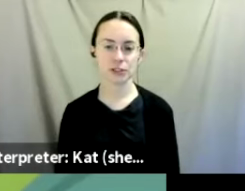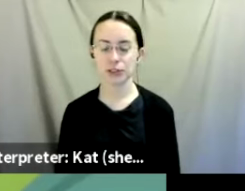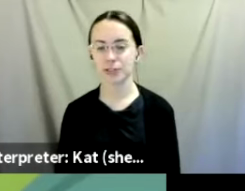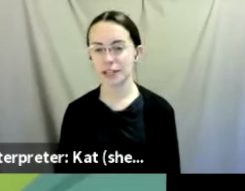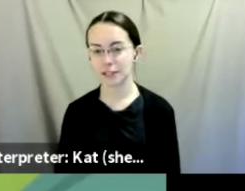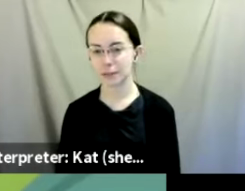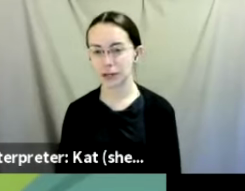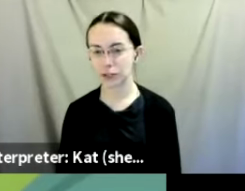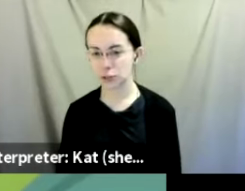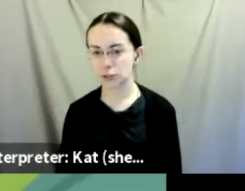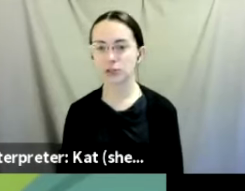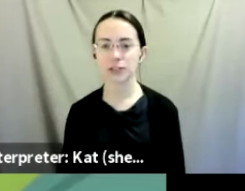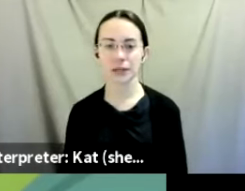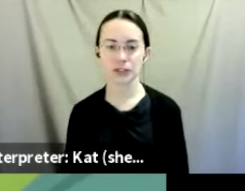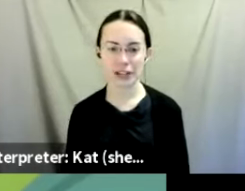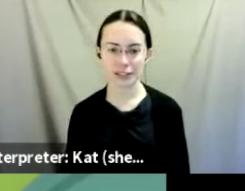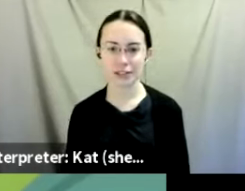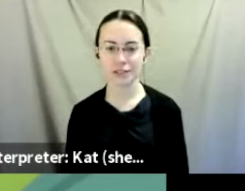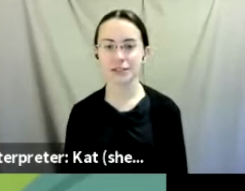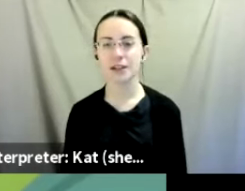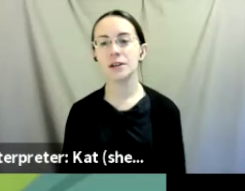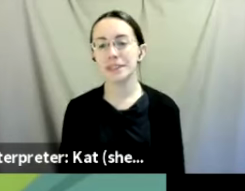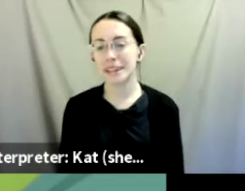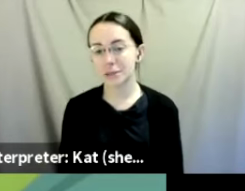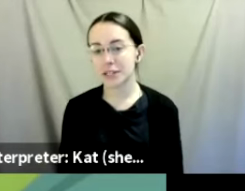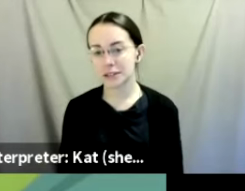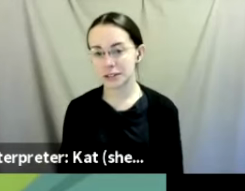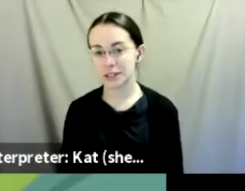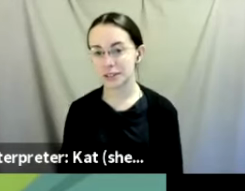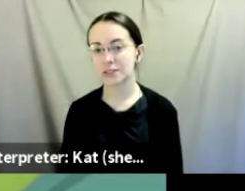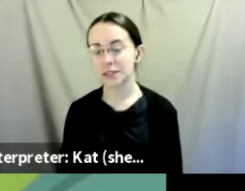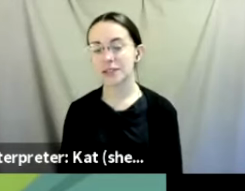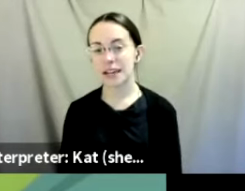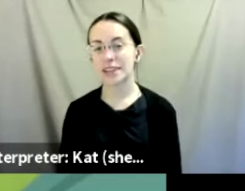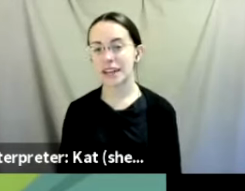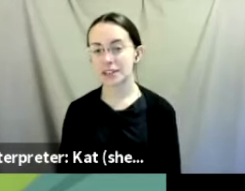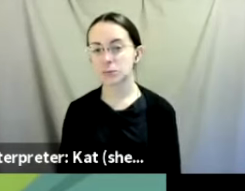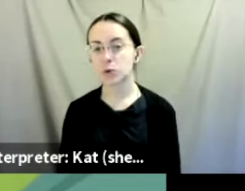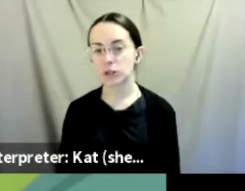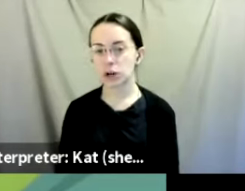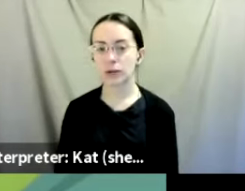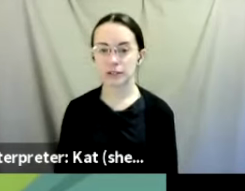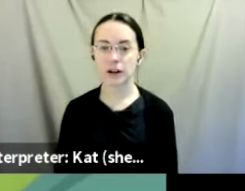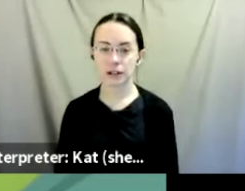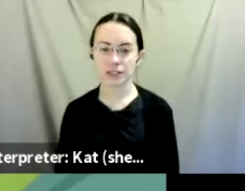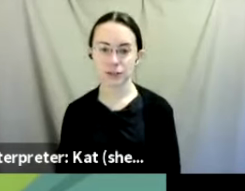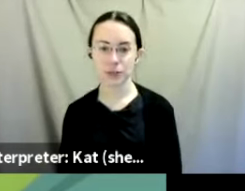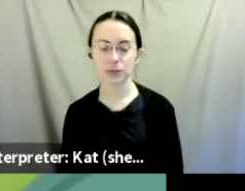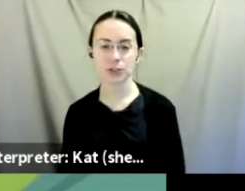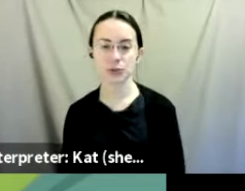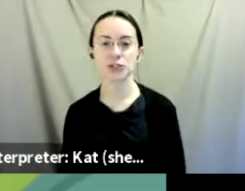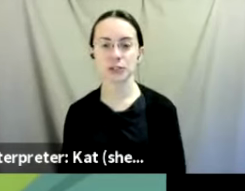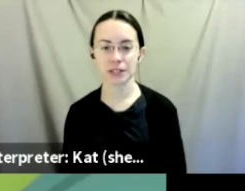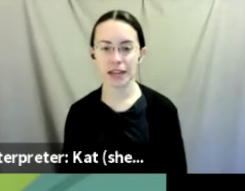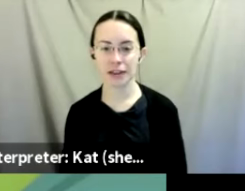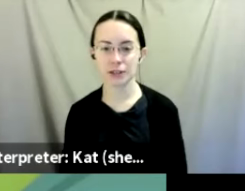be assertive to ask about interpreters and language access, but that can be exhausting. And that adds more onus on deaf people